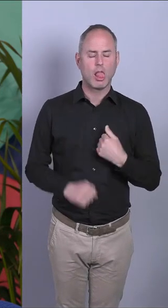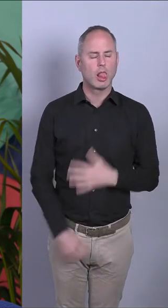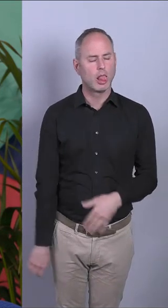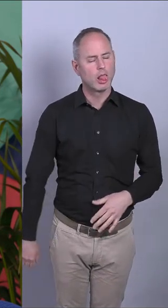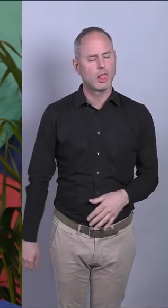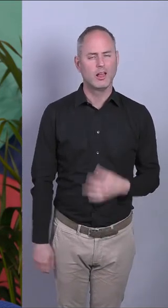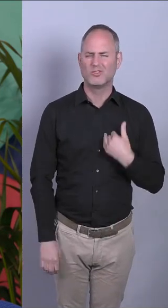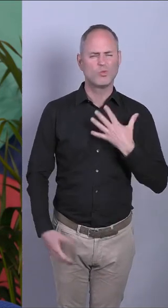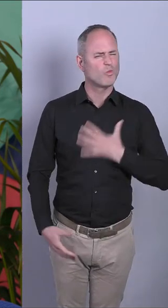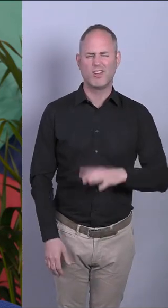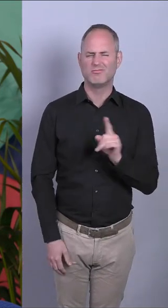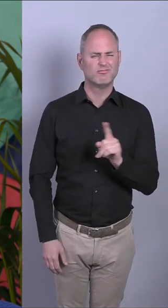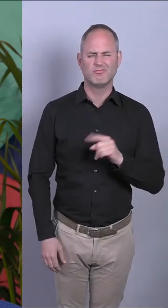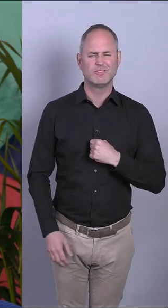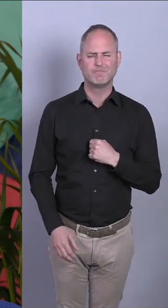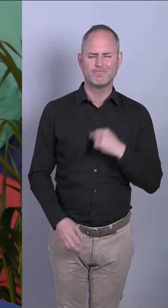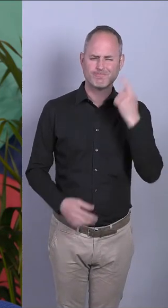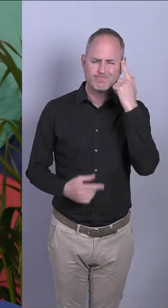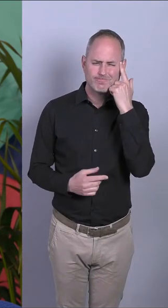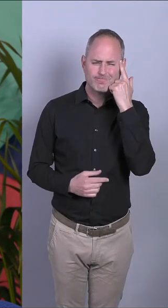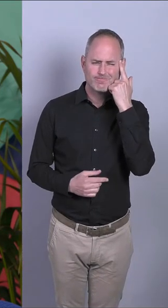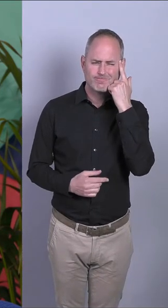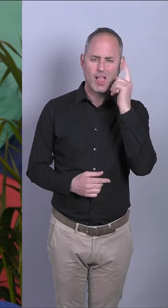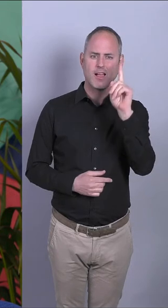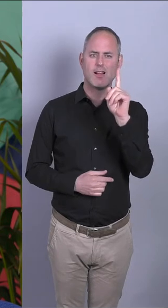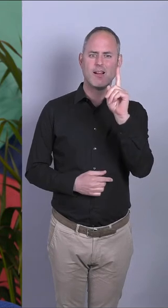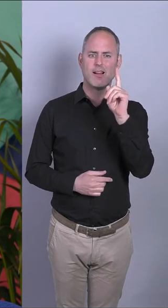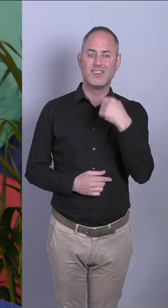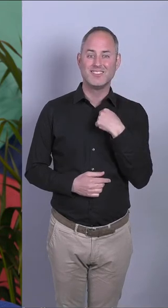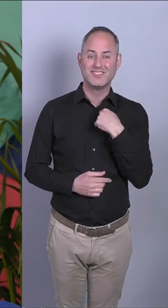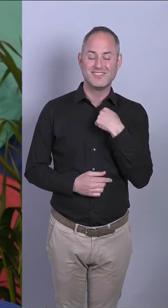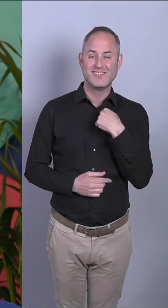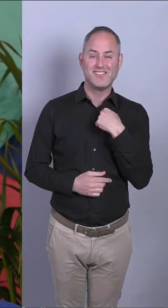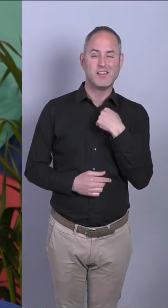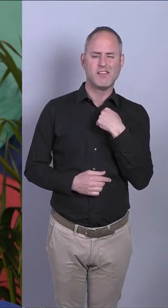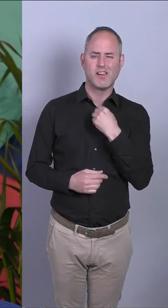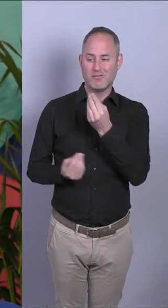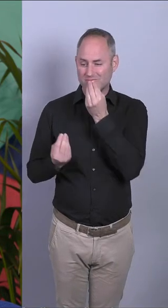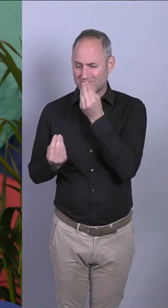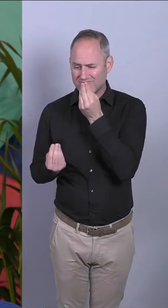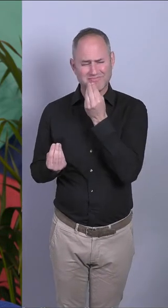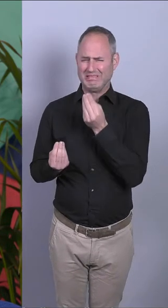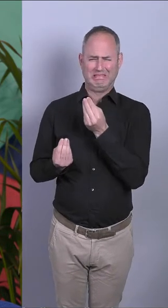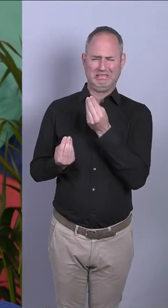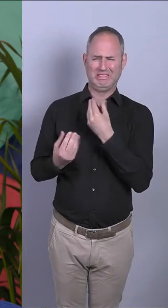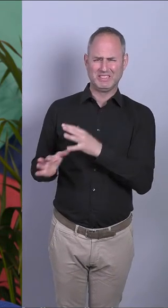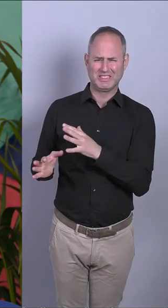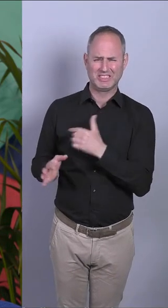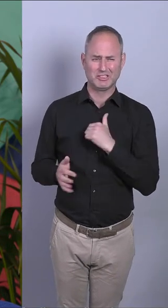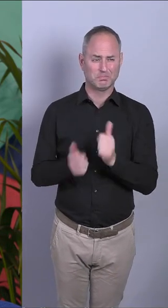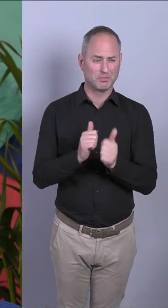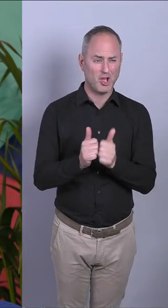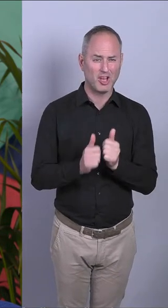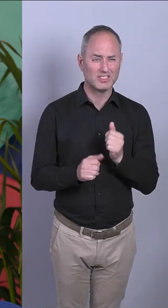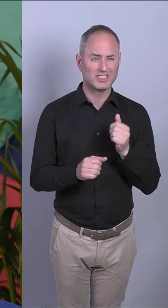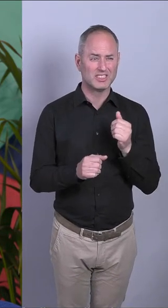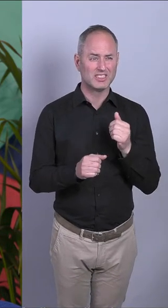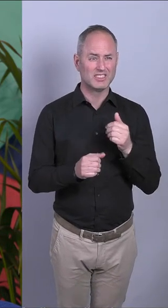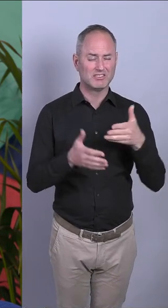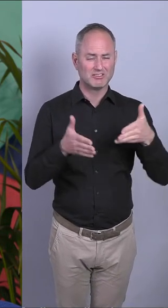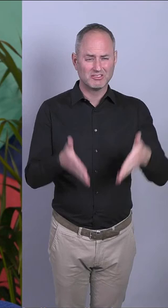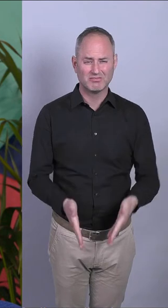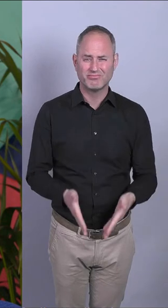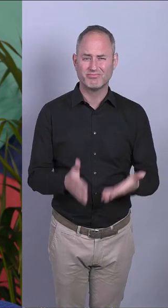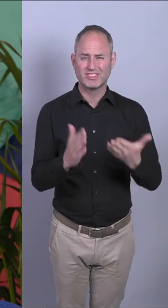my bad conscience. Sport is one of the things I enjoy the least after going